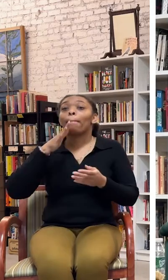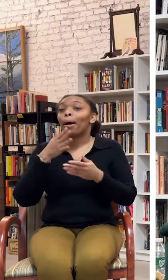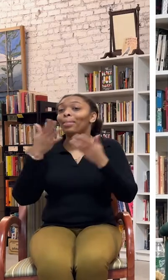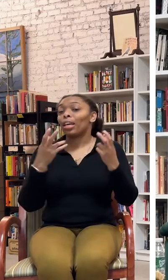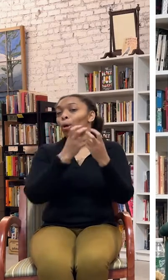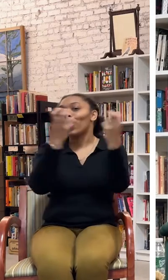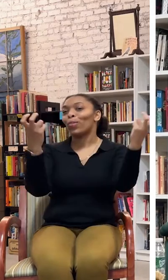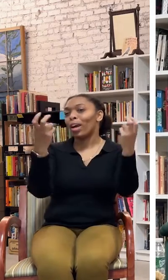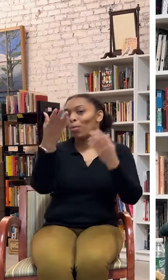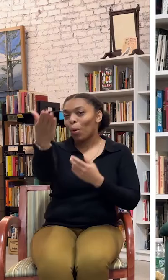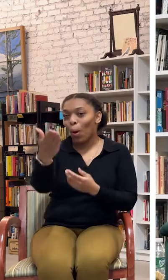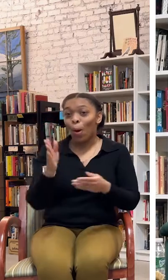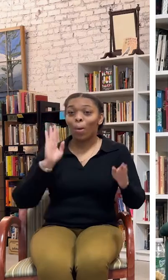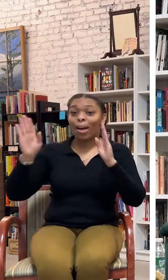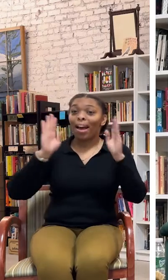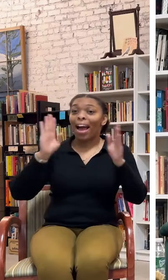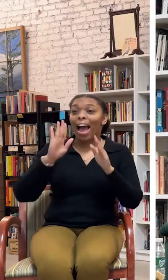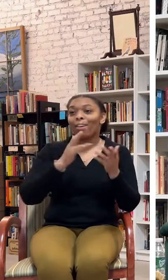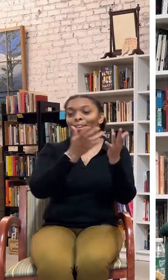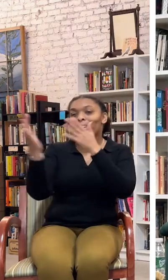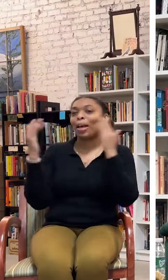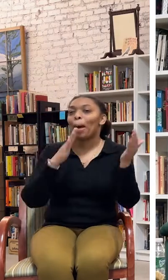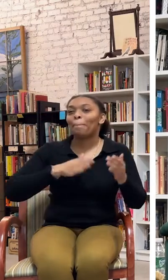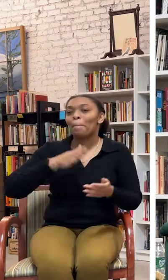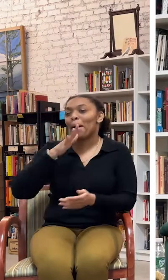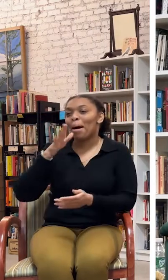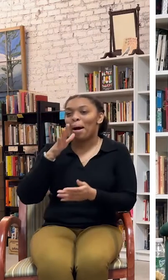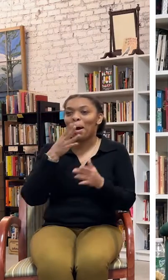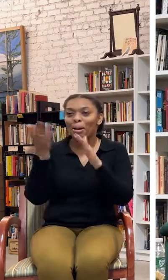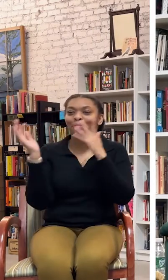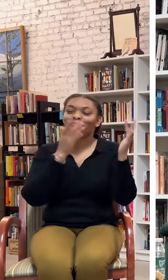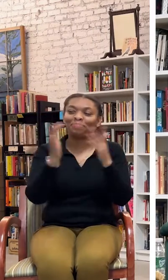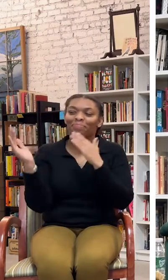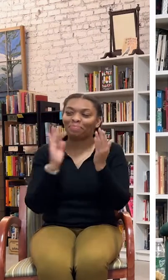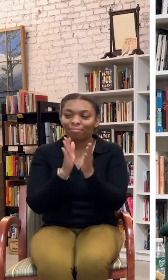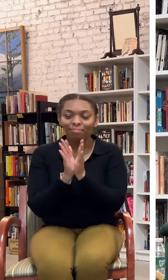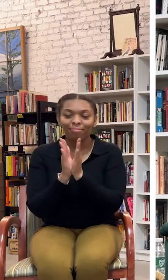wave. Please, let's give a round of applause to my mama.